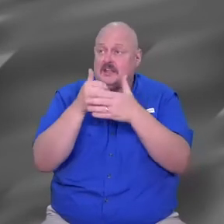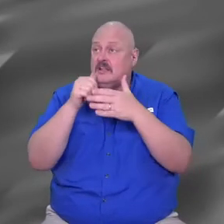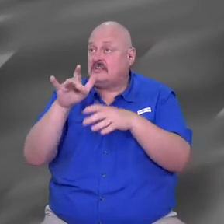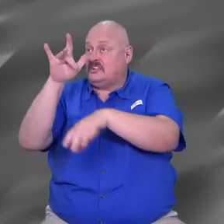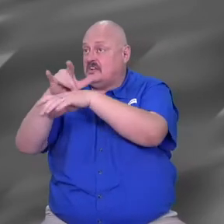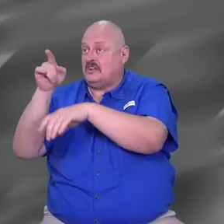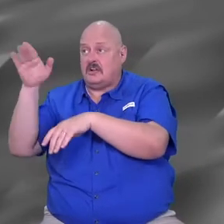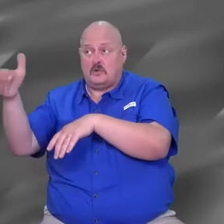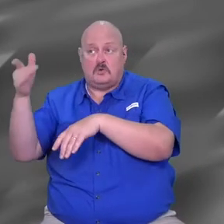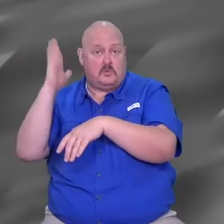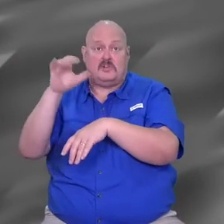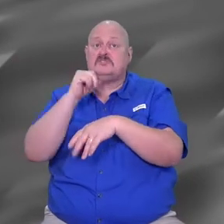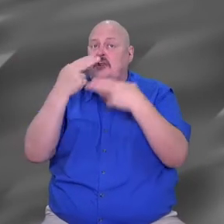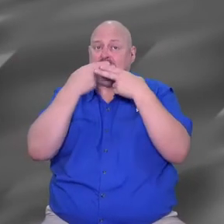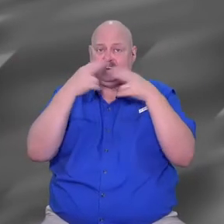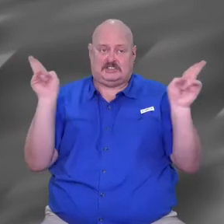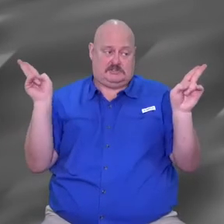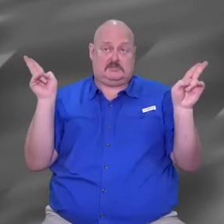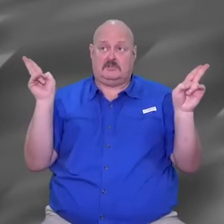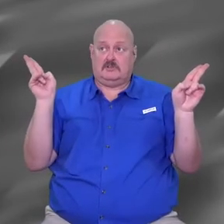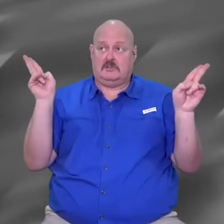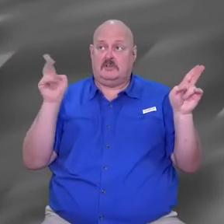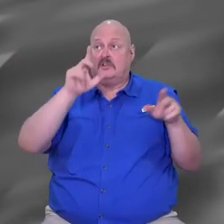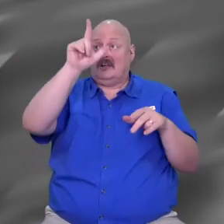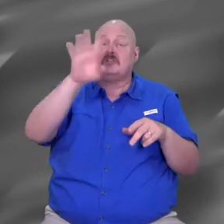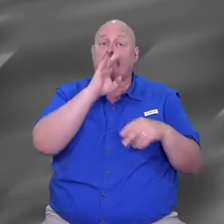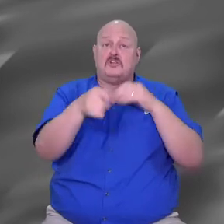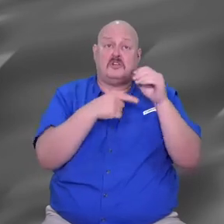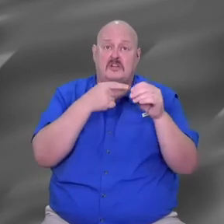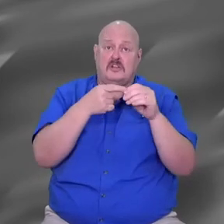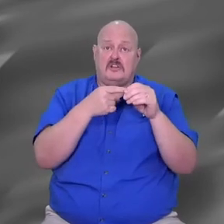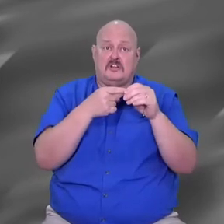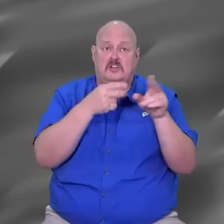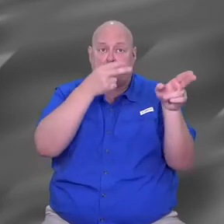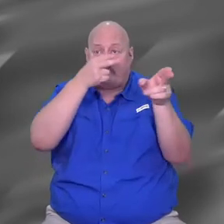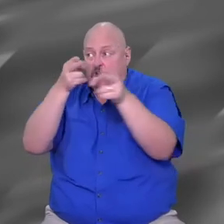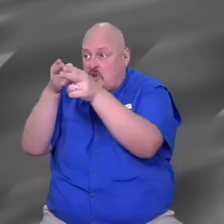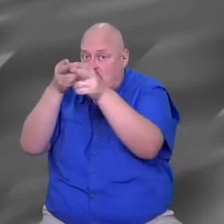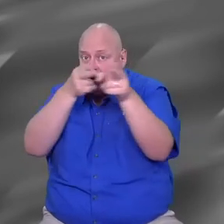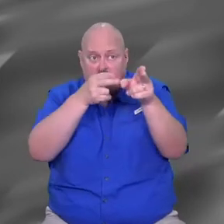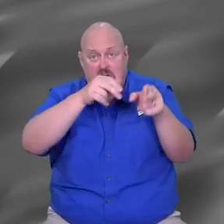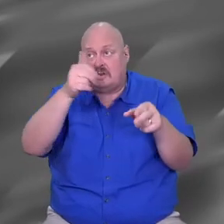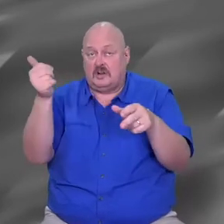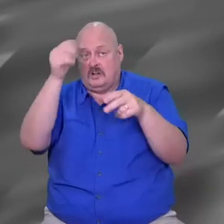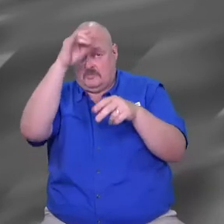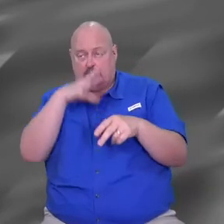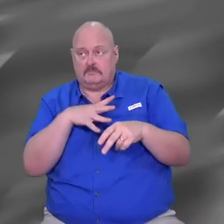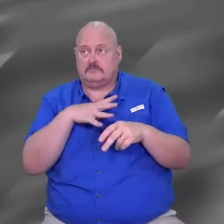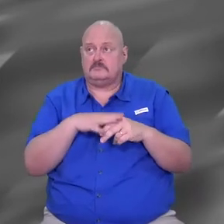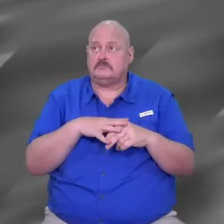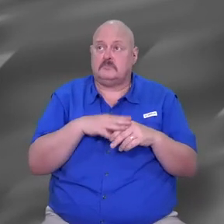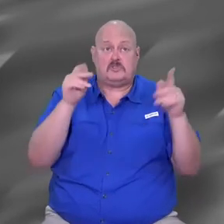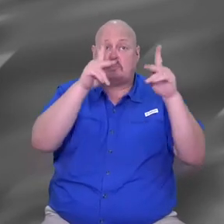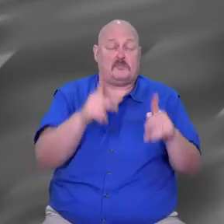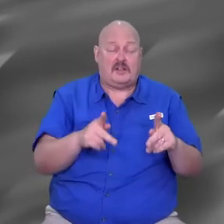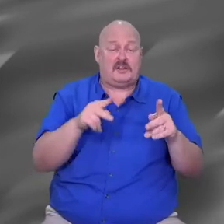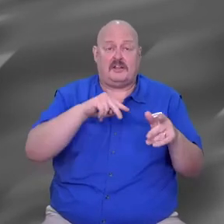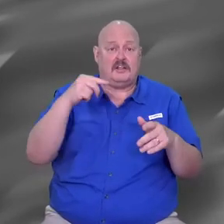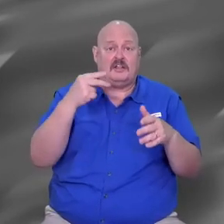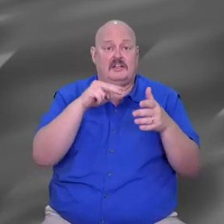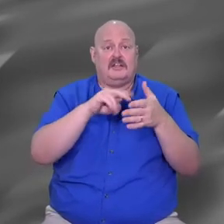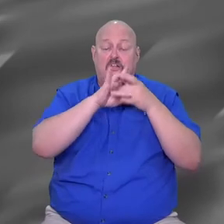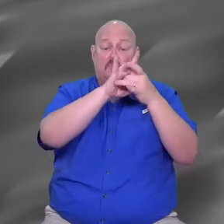her shall not be innocent. It goes on later to talk about being hunted by the other man. No one ever enters